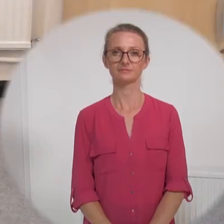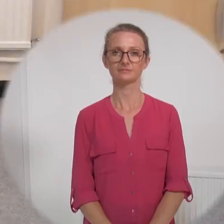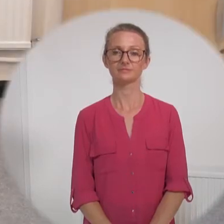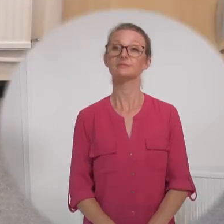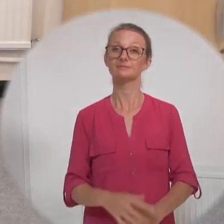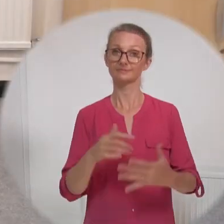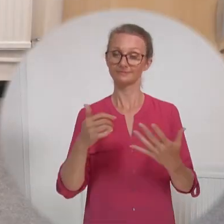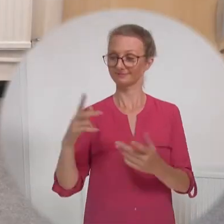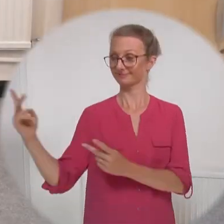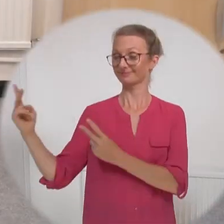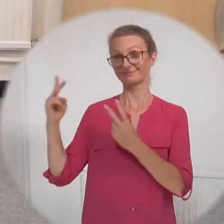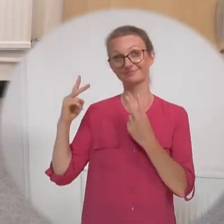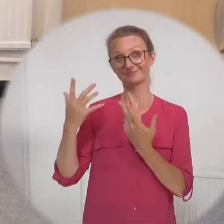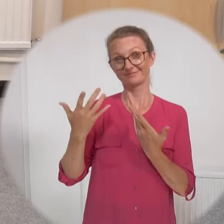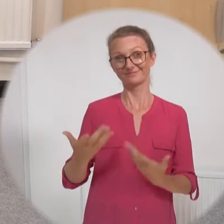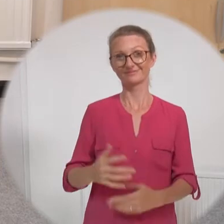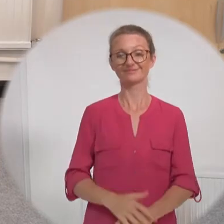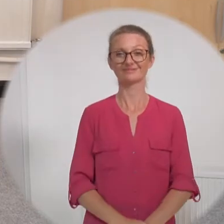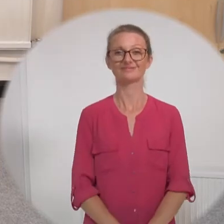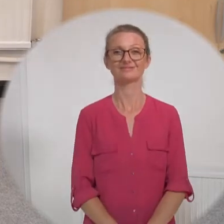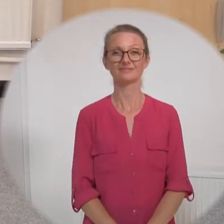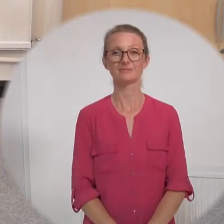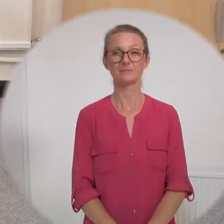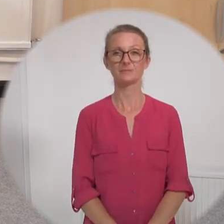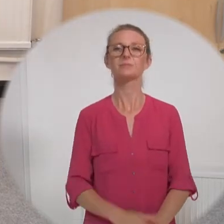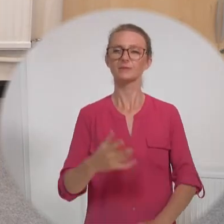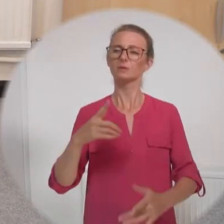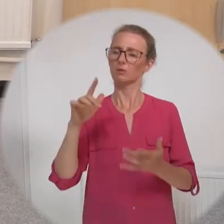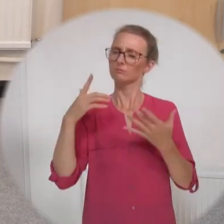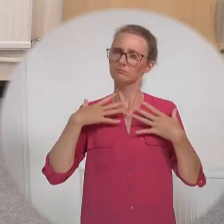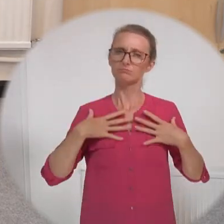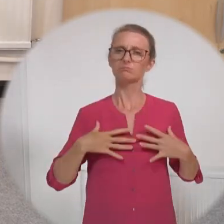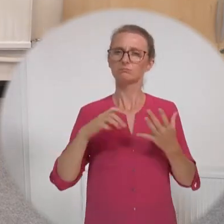Okay, from the side now. So again, good posture.